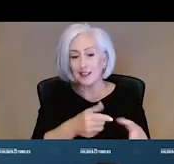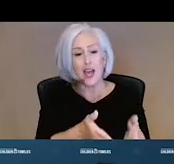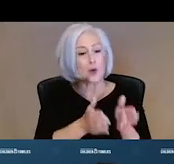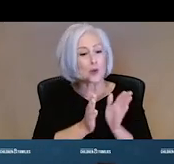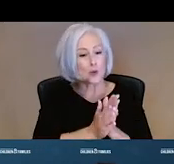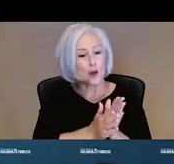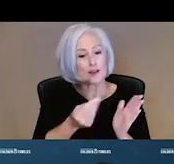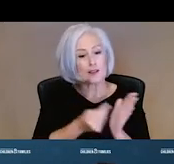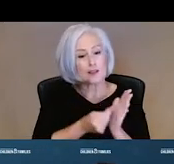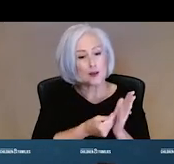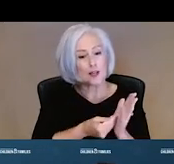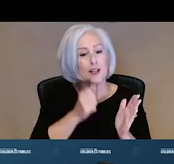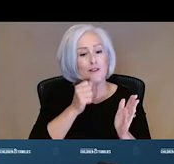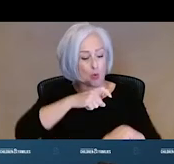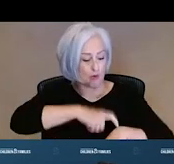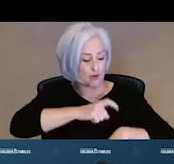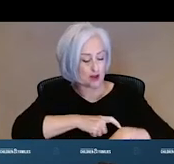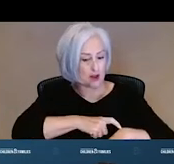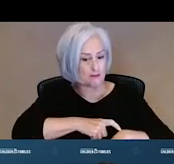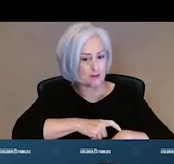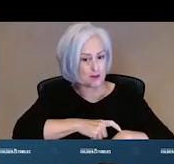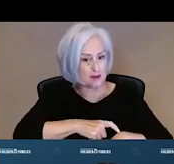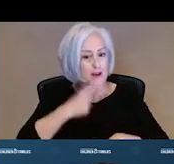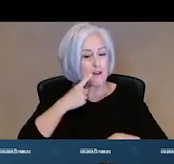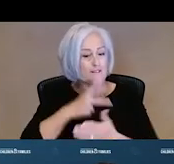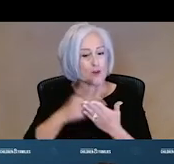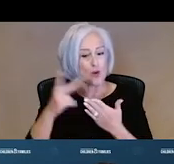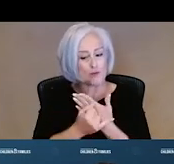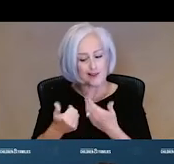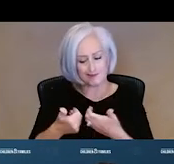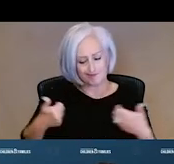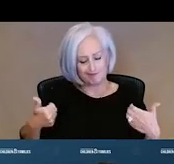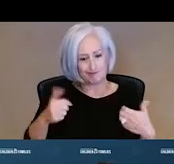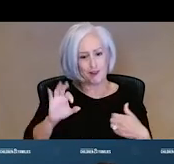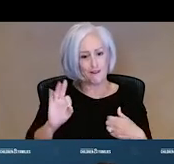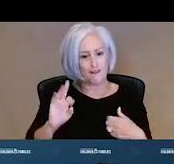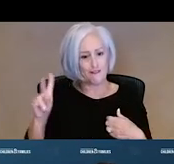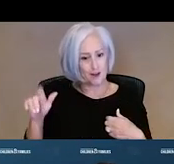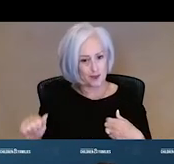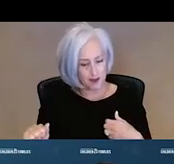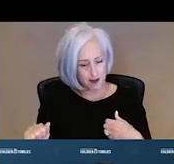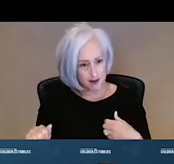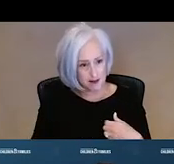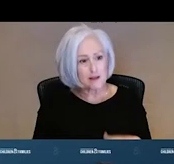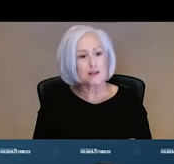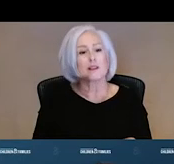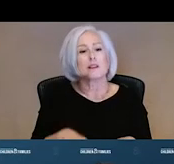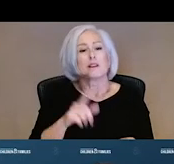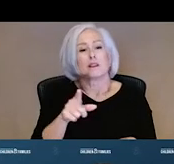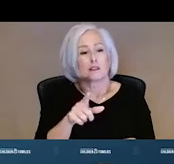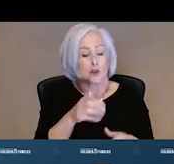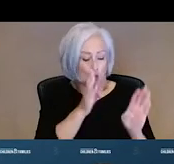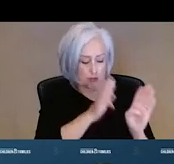another non-FVPSA project. So you can see the list from accounting services, planning and developing and designing the